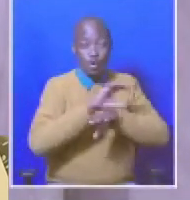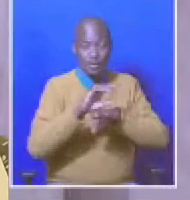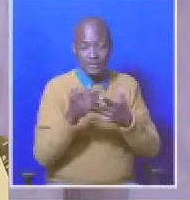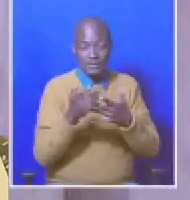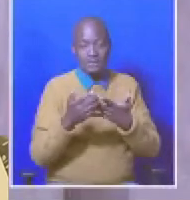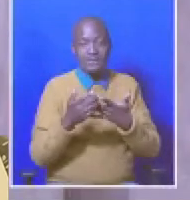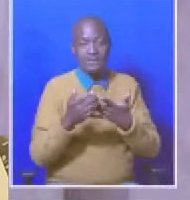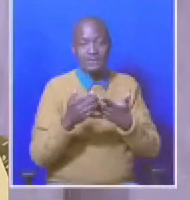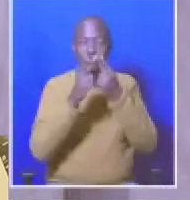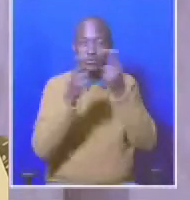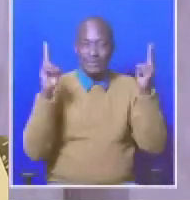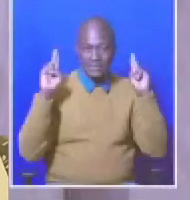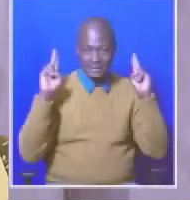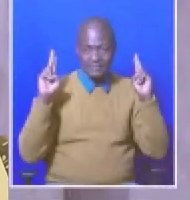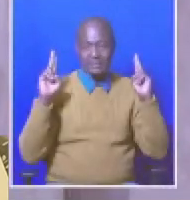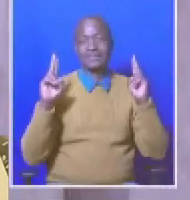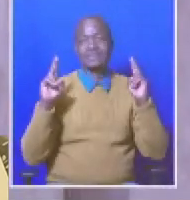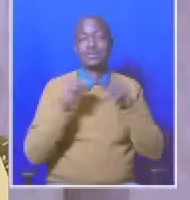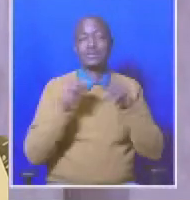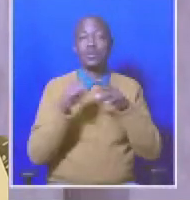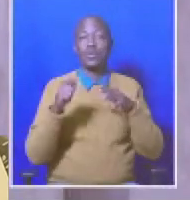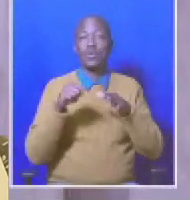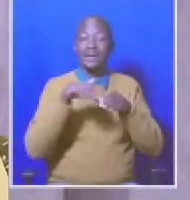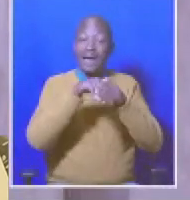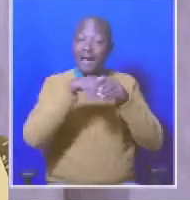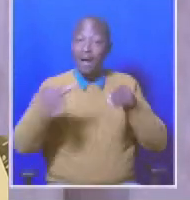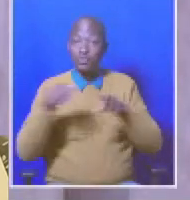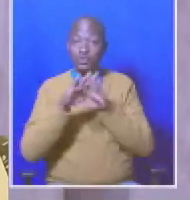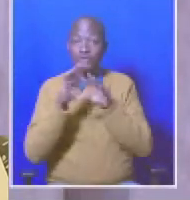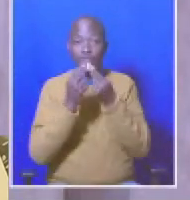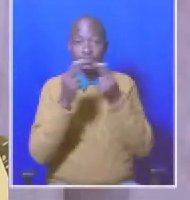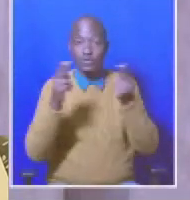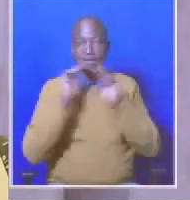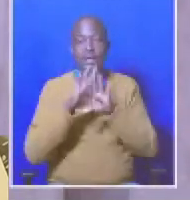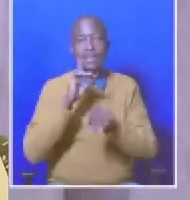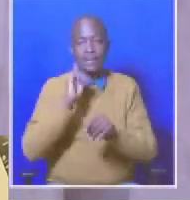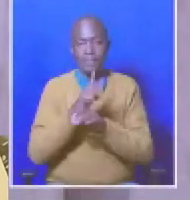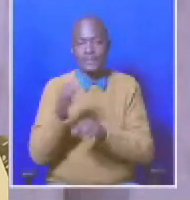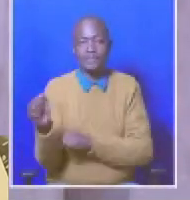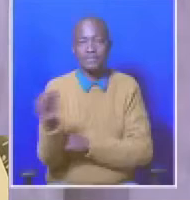and universities as well, when they come out, they should be employable.